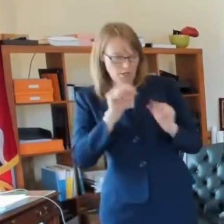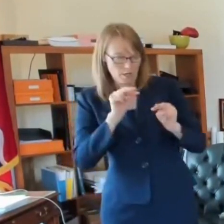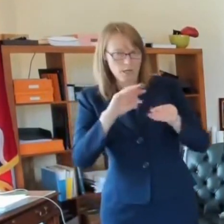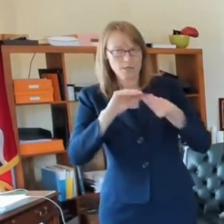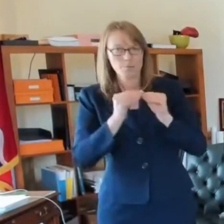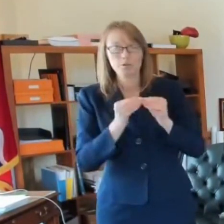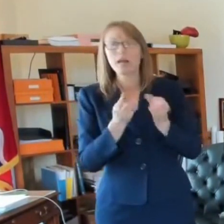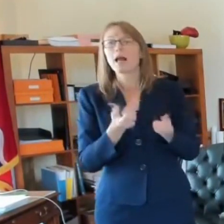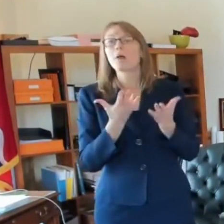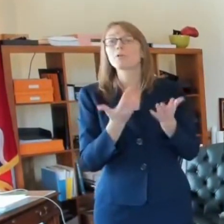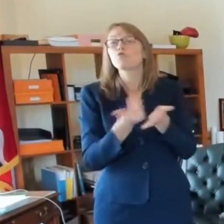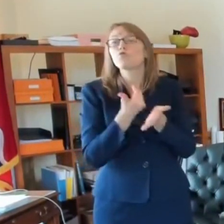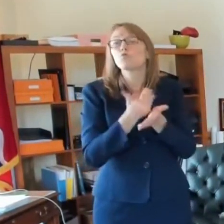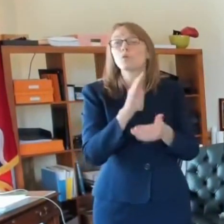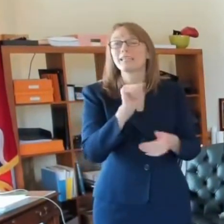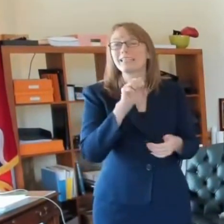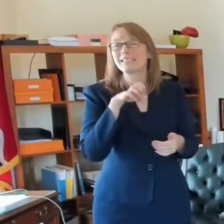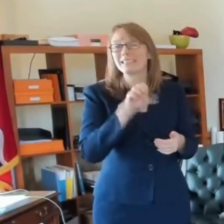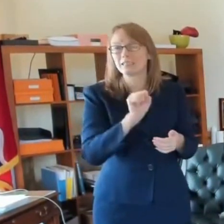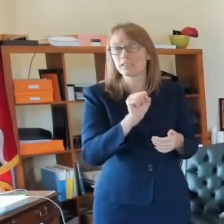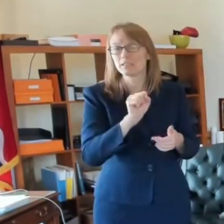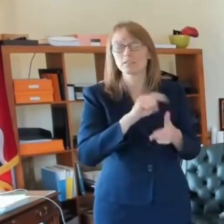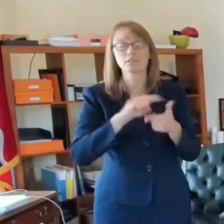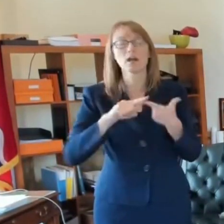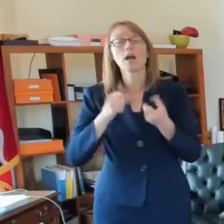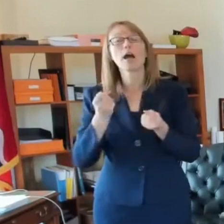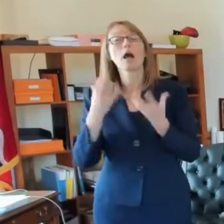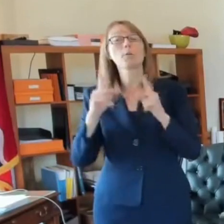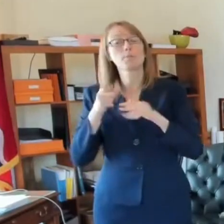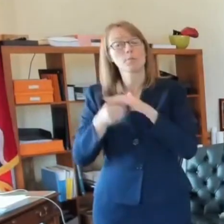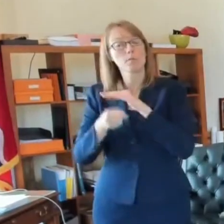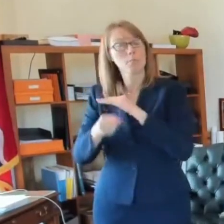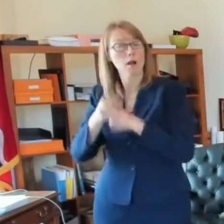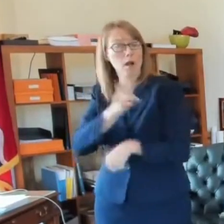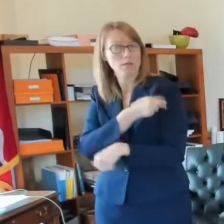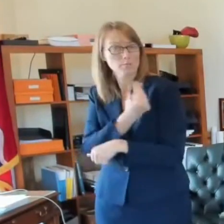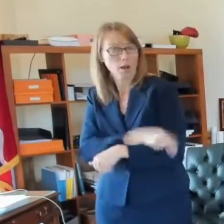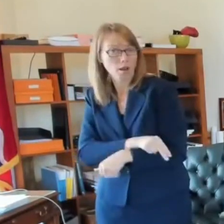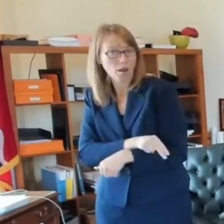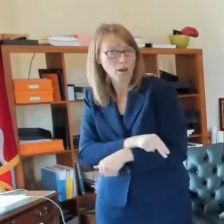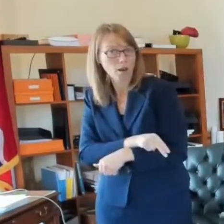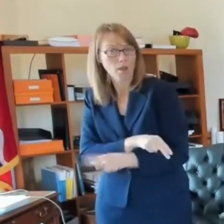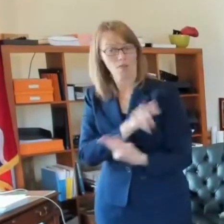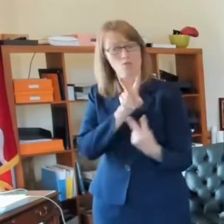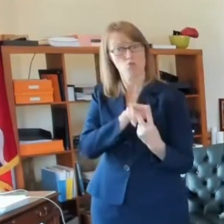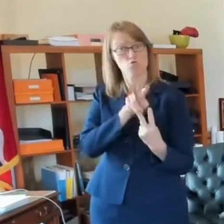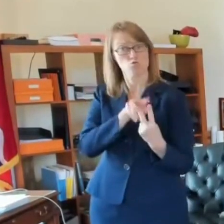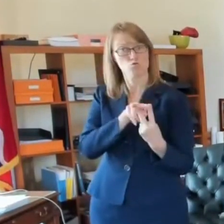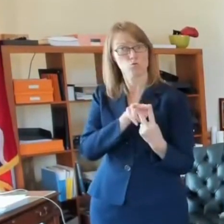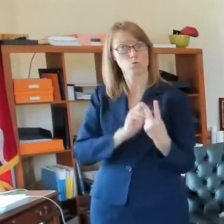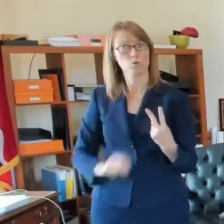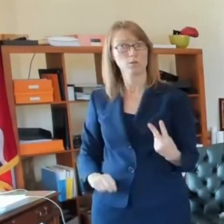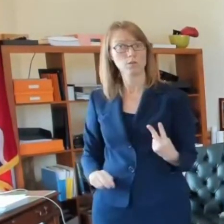at hospitalizations. And we really haven't seen a significant movement